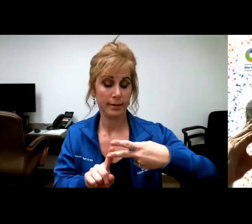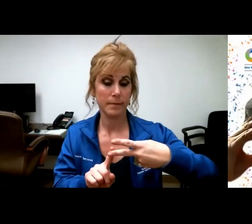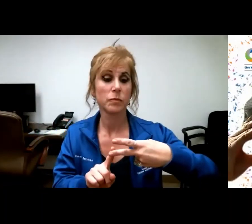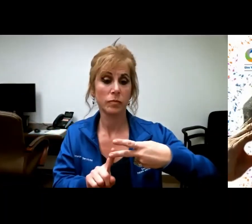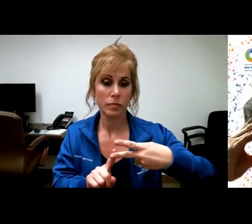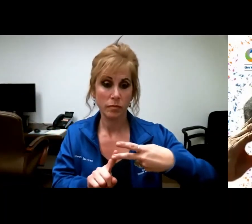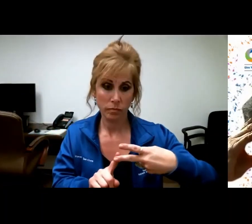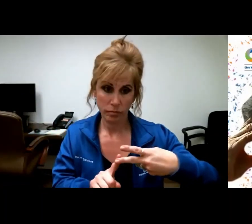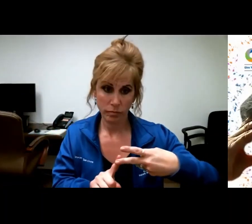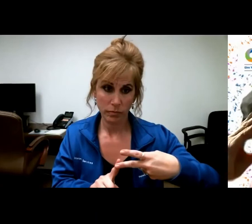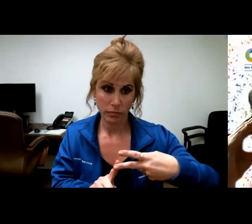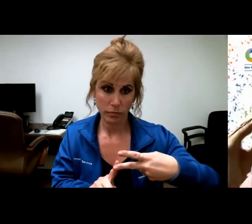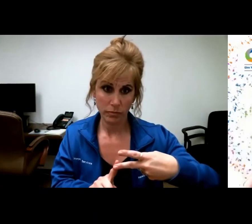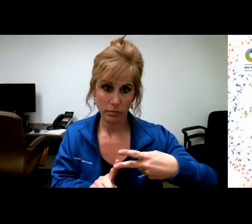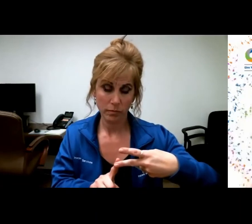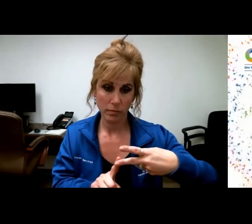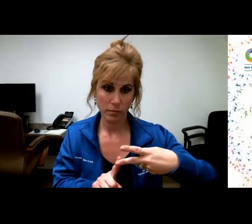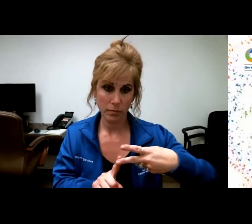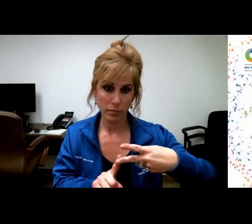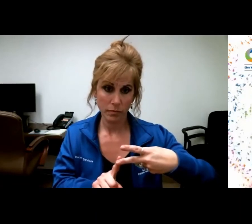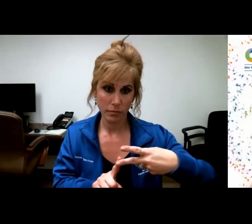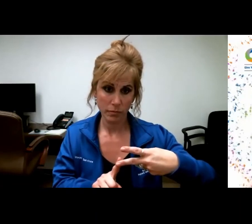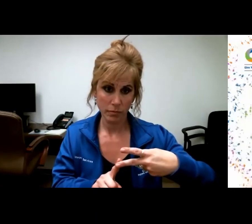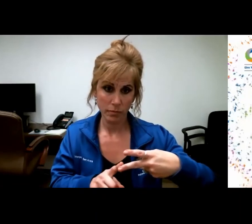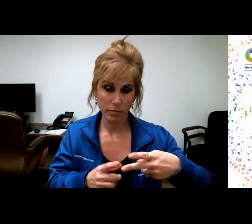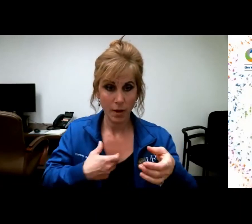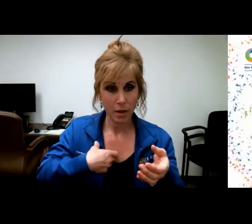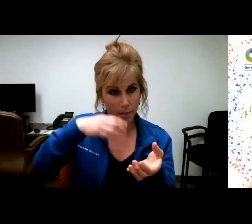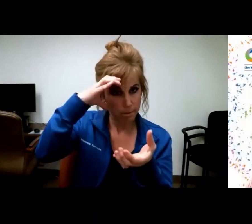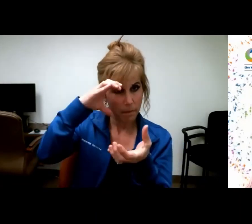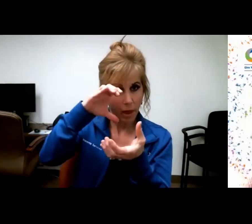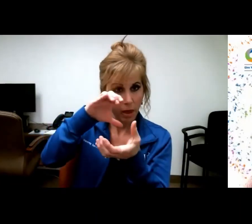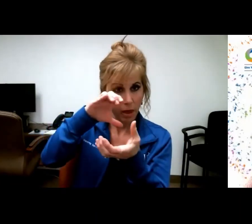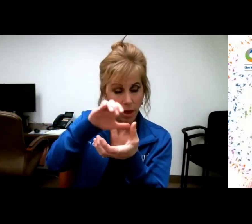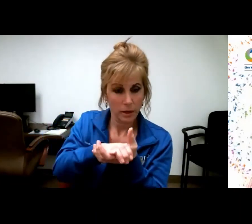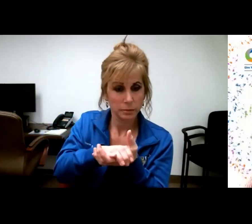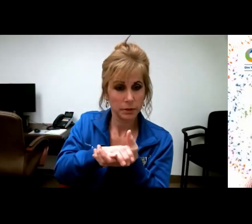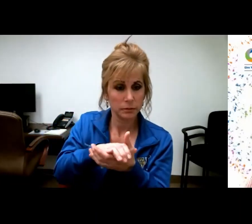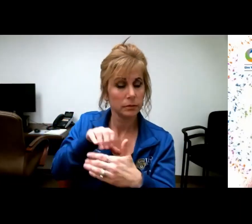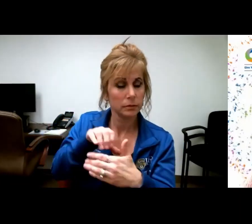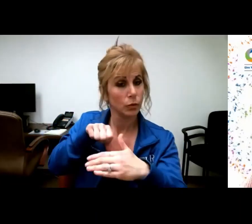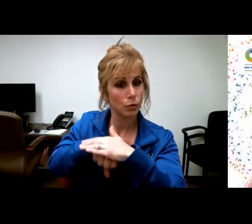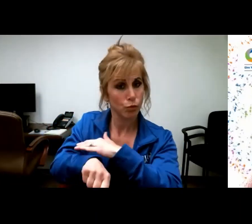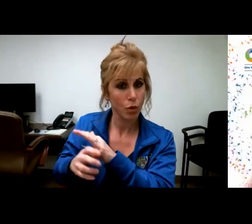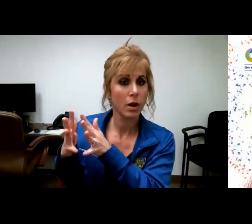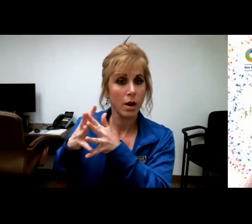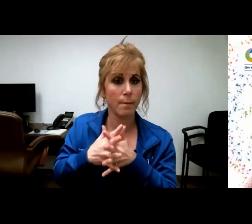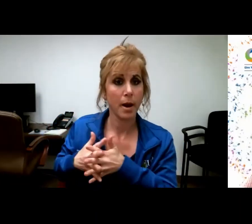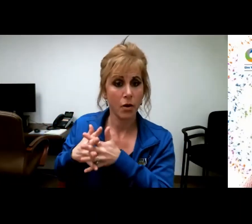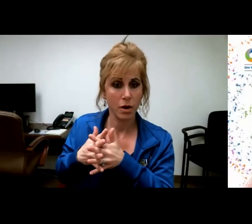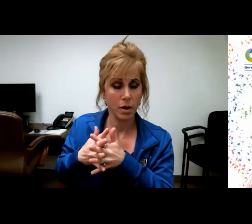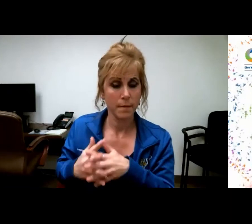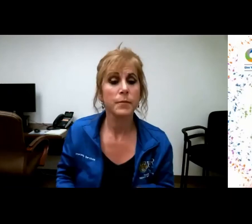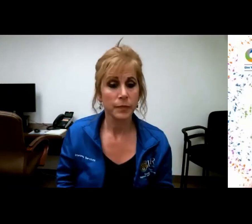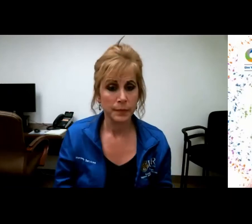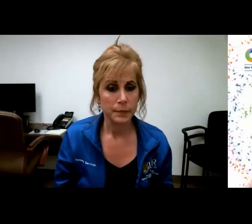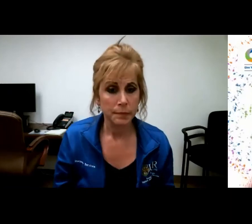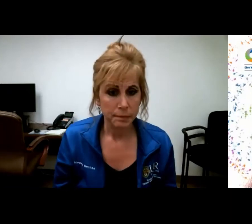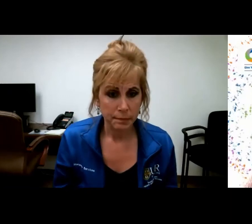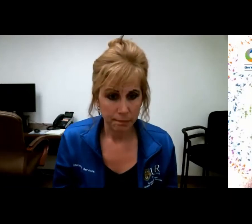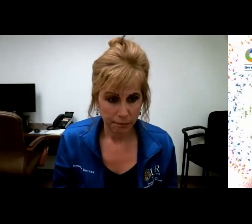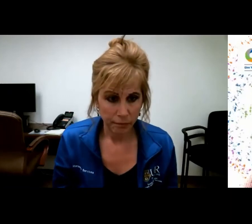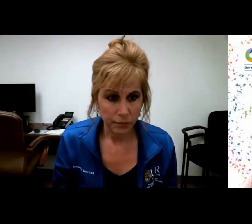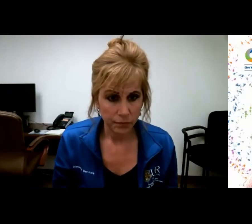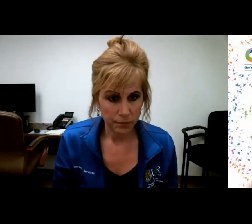We come with the family included. My husband is from the US, and I told him when we started dating that Latina